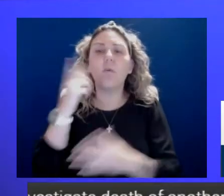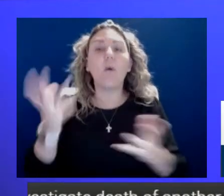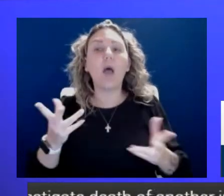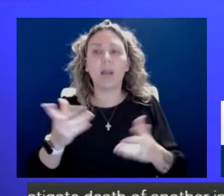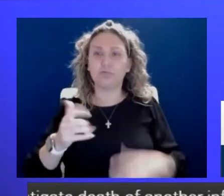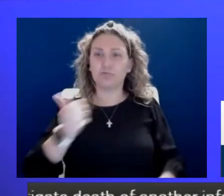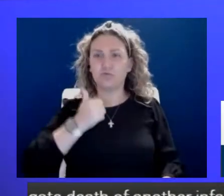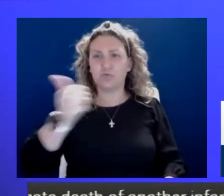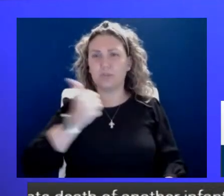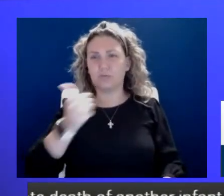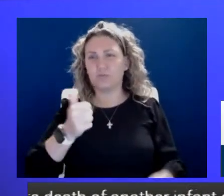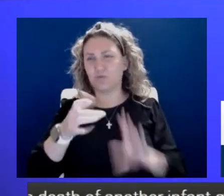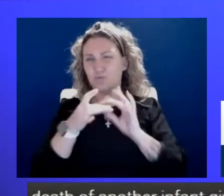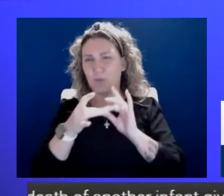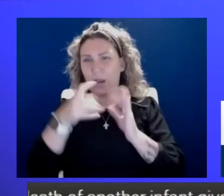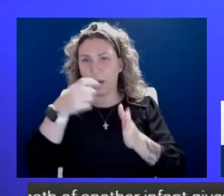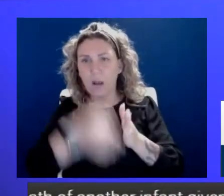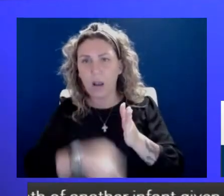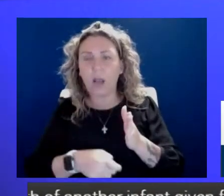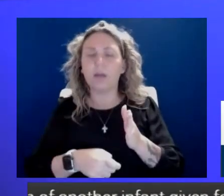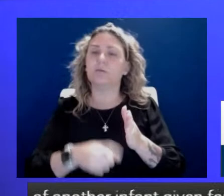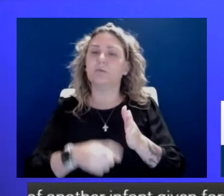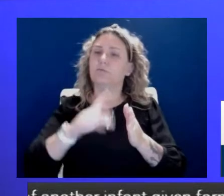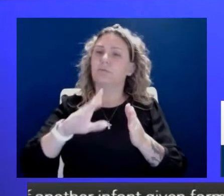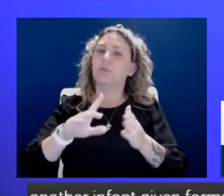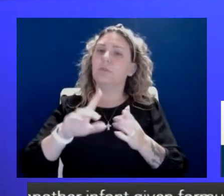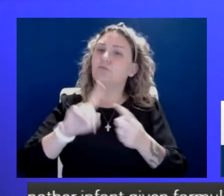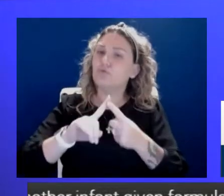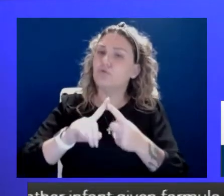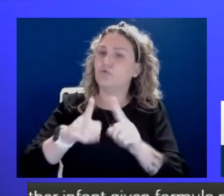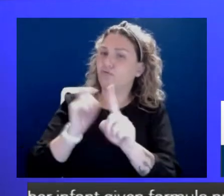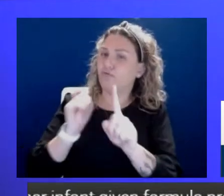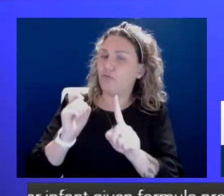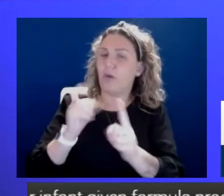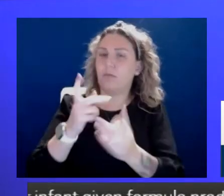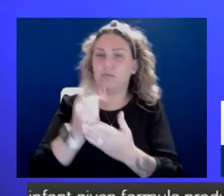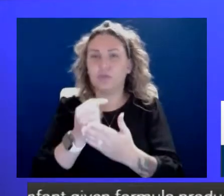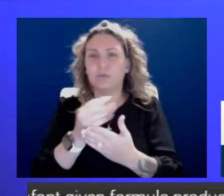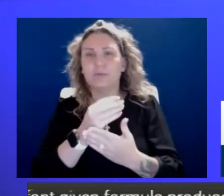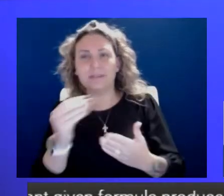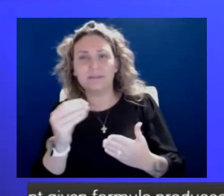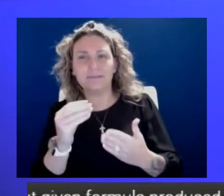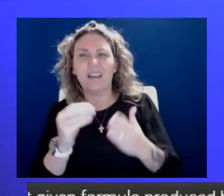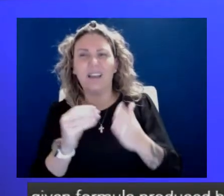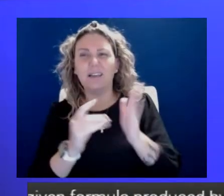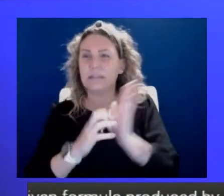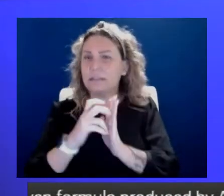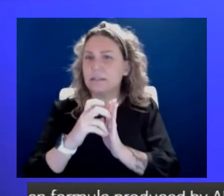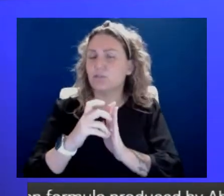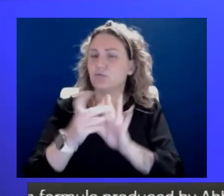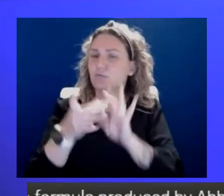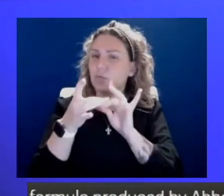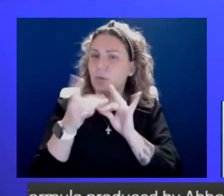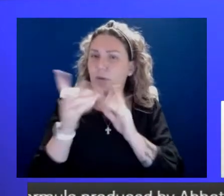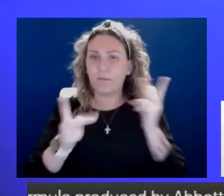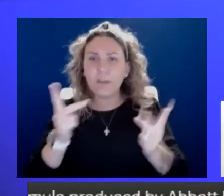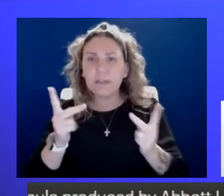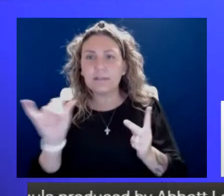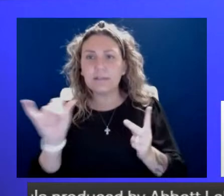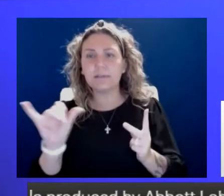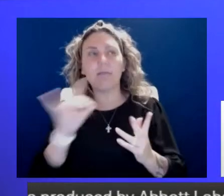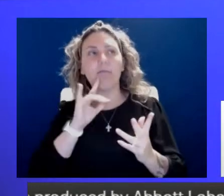transportation-related costs, getting to and from treatment appointments and oncology-related visits. We provide things such as gas